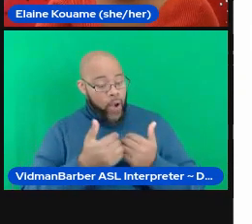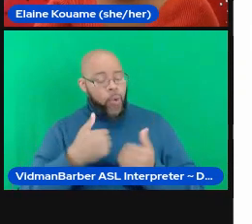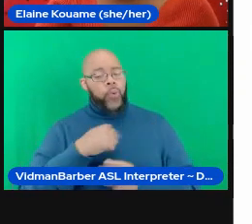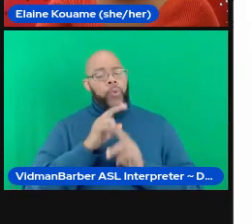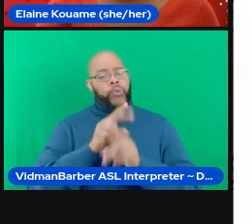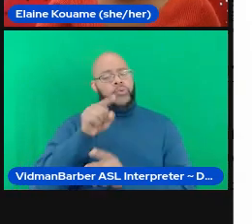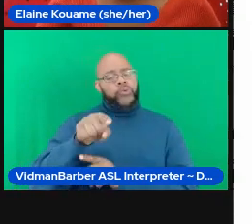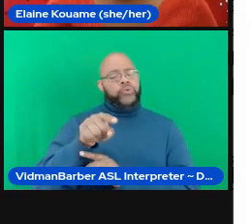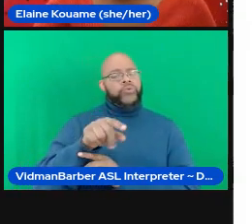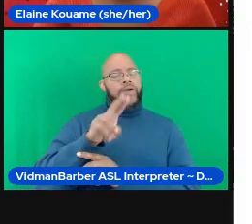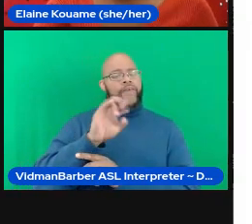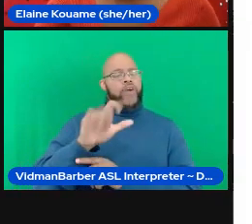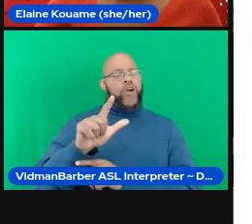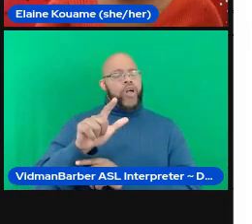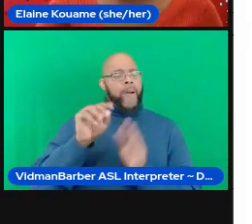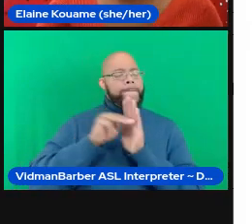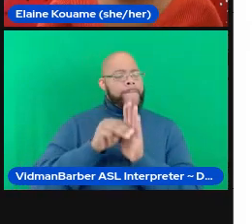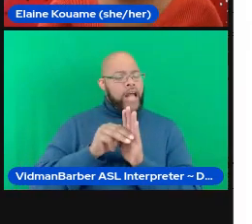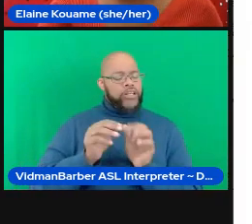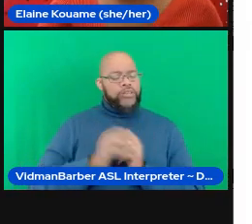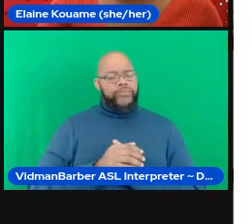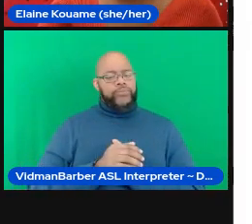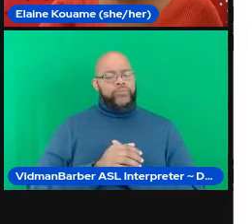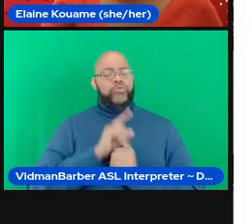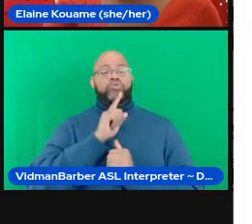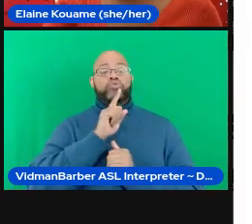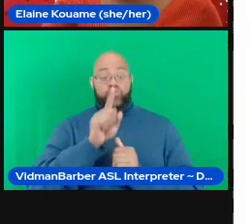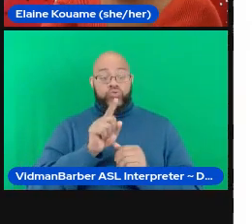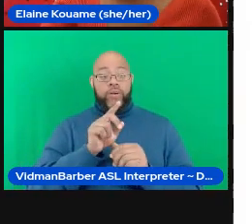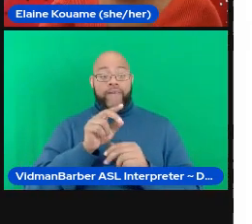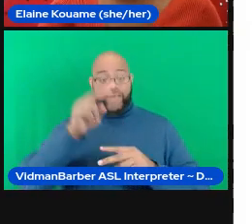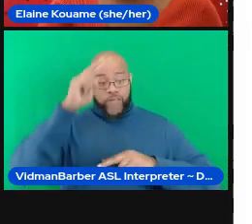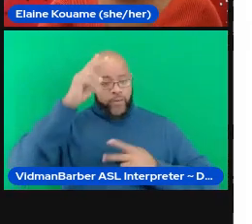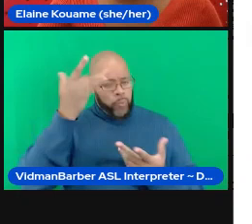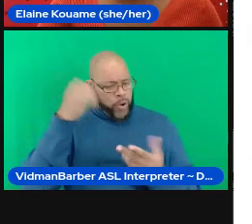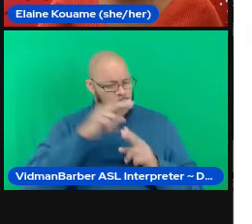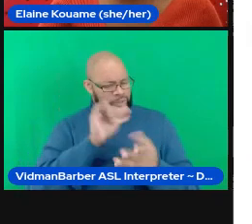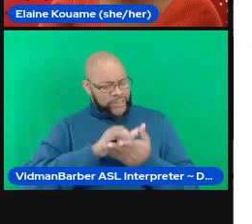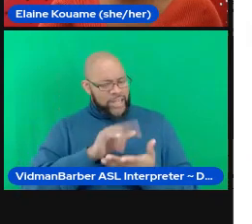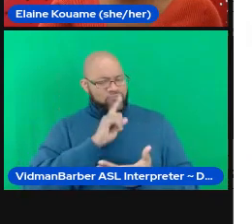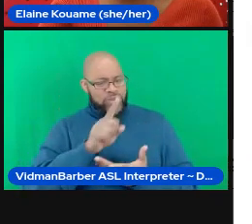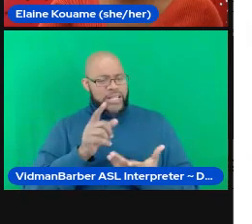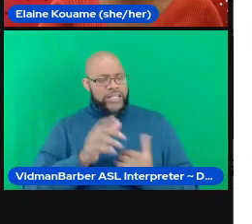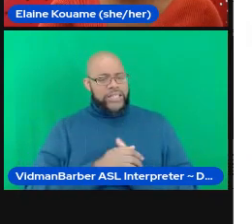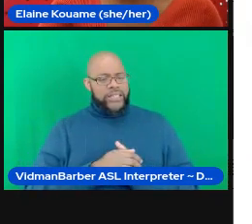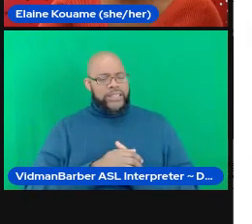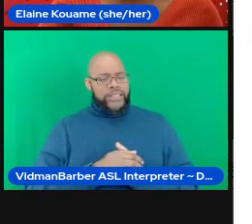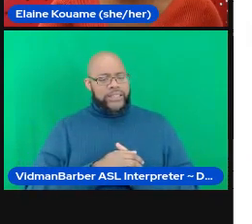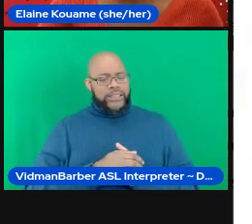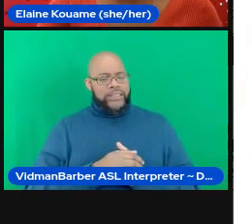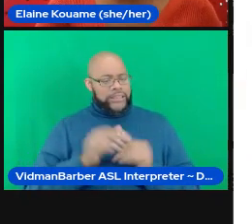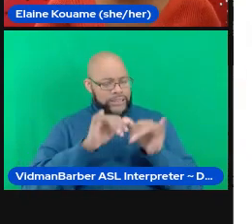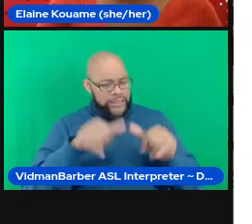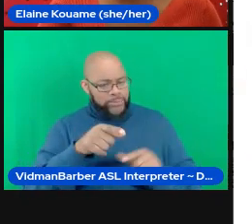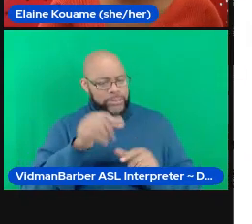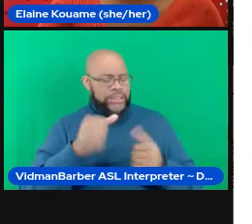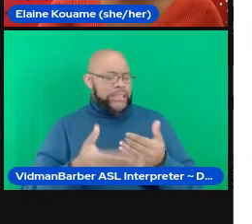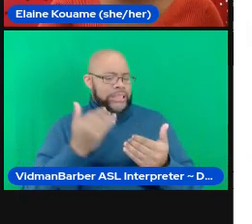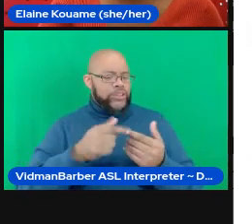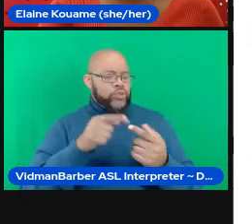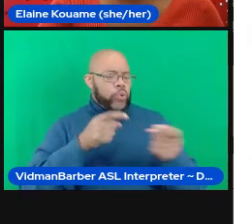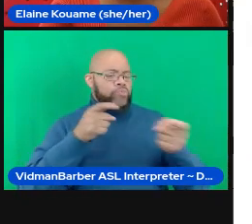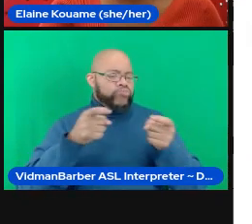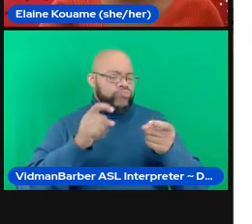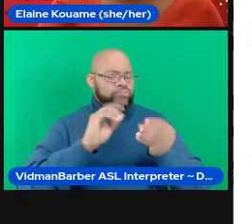a viral model. So we use reovirus. Why reovirus is a very tractable system and very easy to